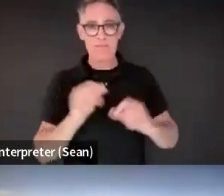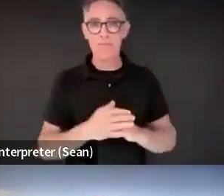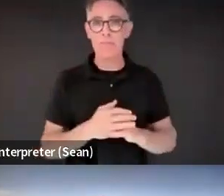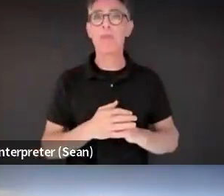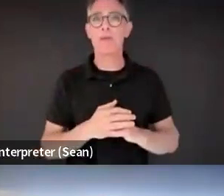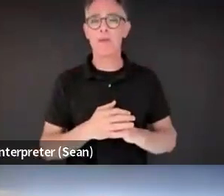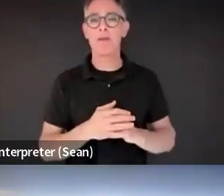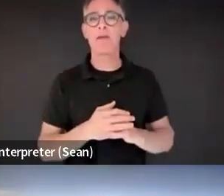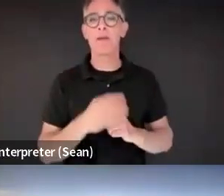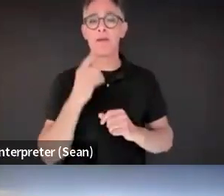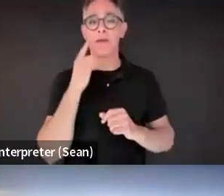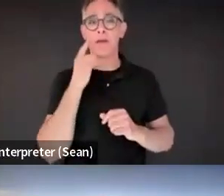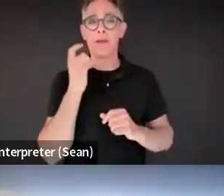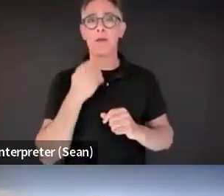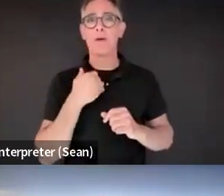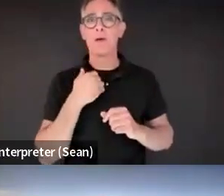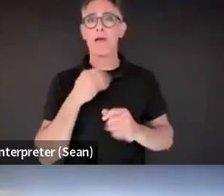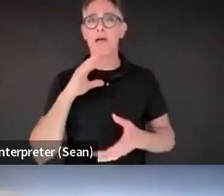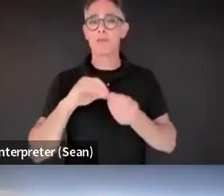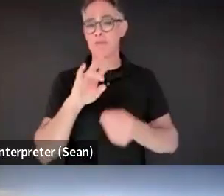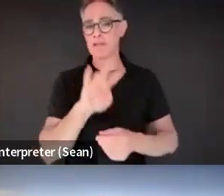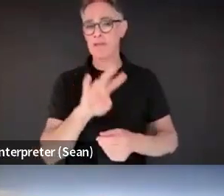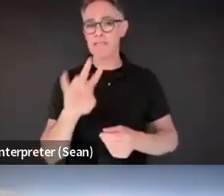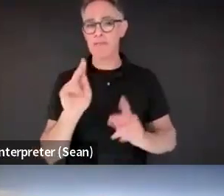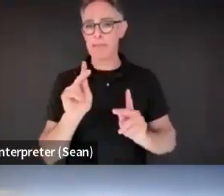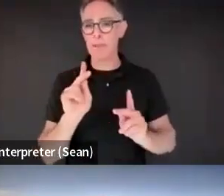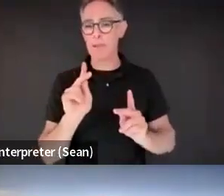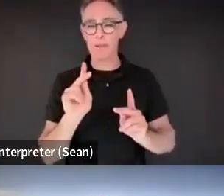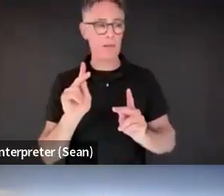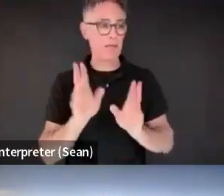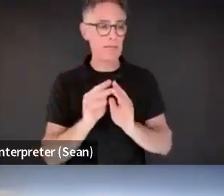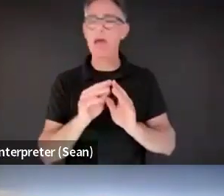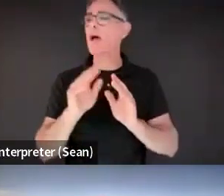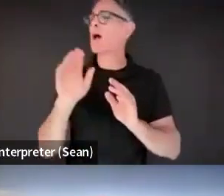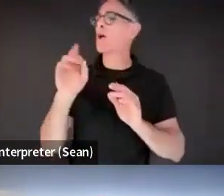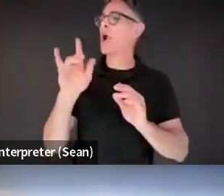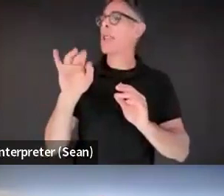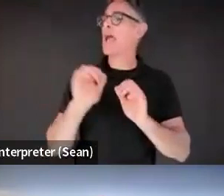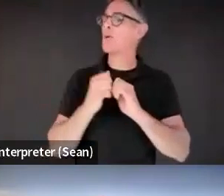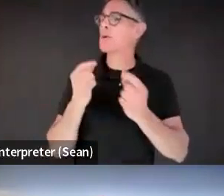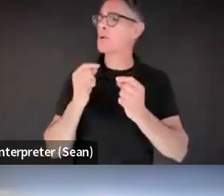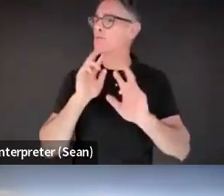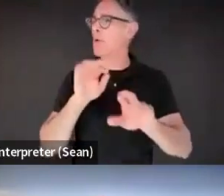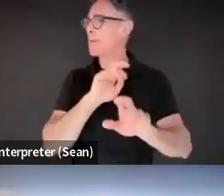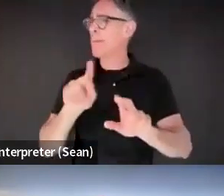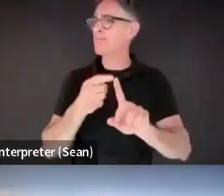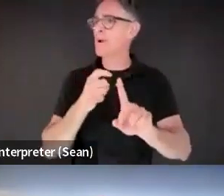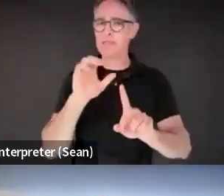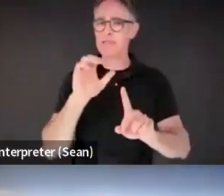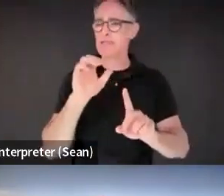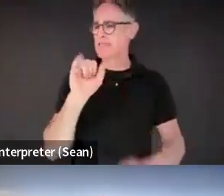Since we have an audience, well, we got 77 folks on here right now. Carly, how are we doing on our reporting back from our Sierra College job fair?